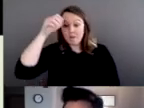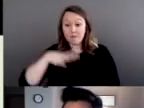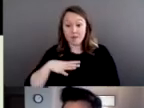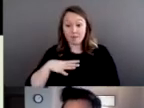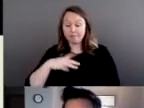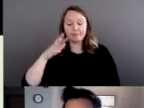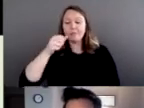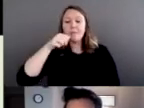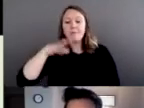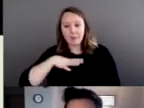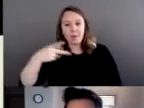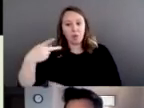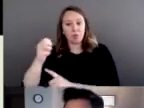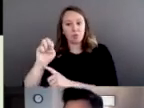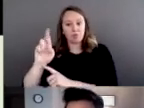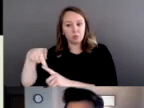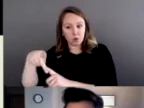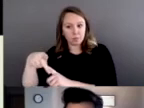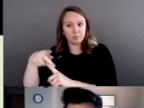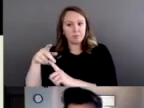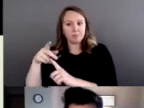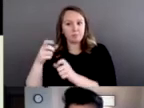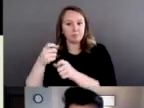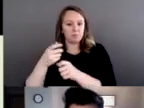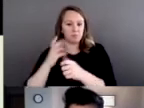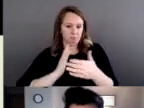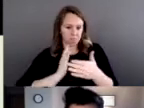common, but it does happen.